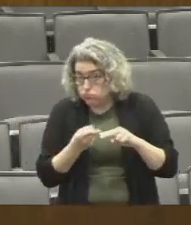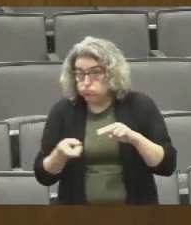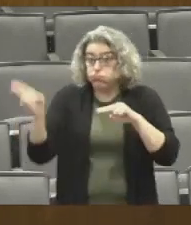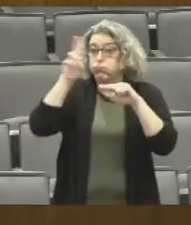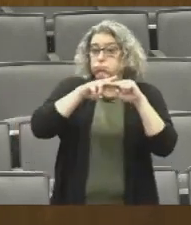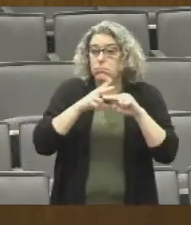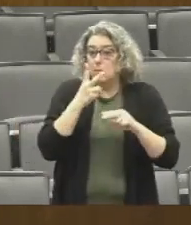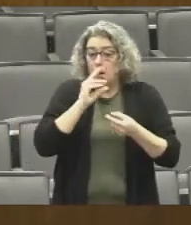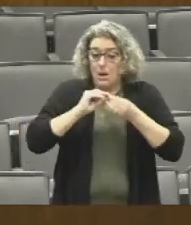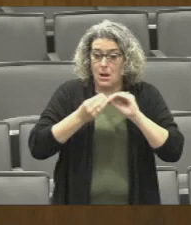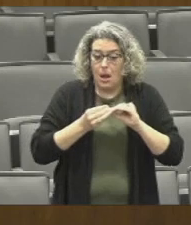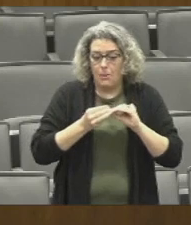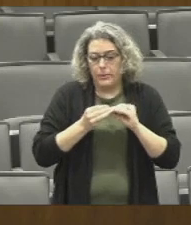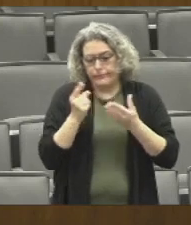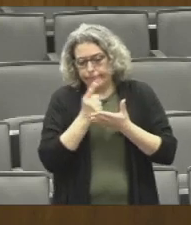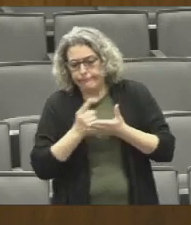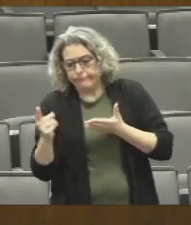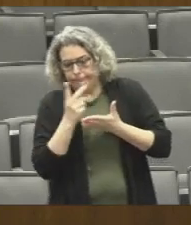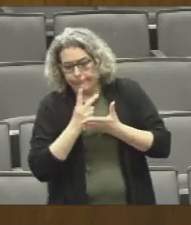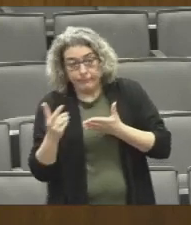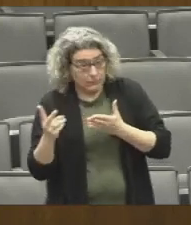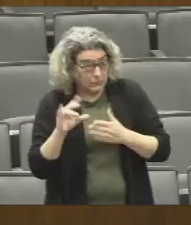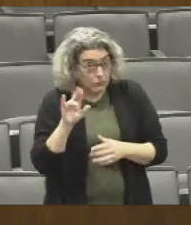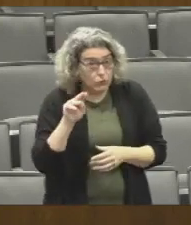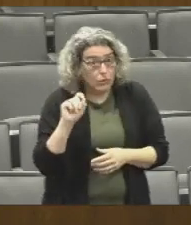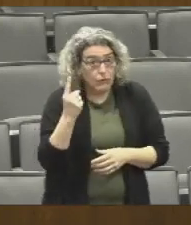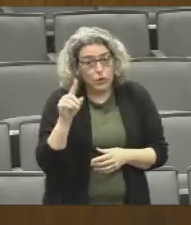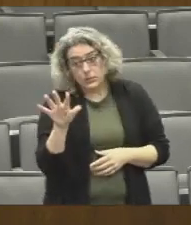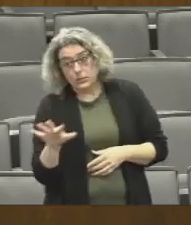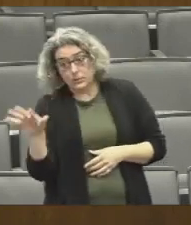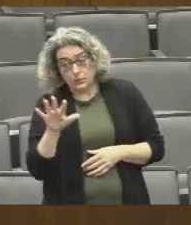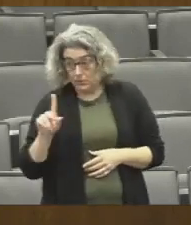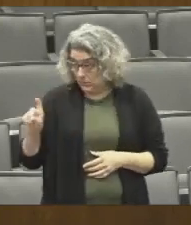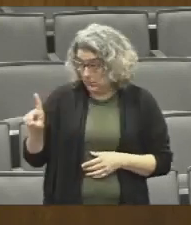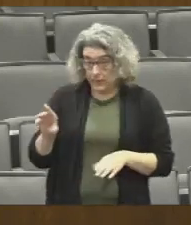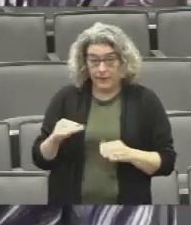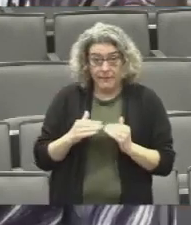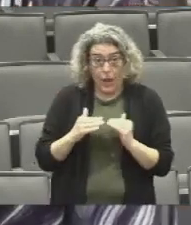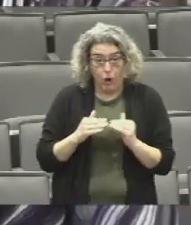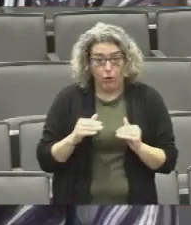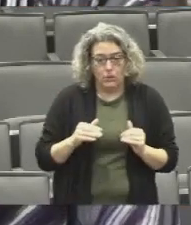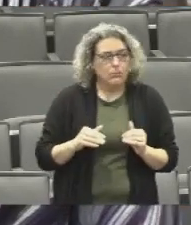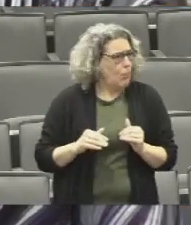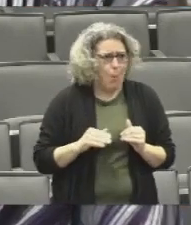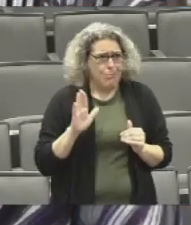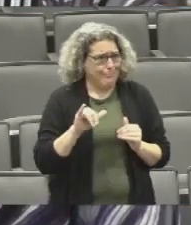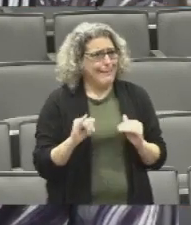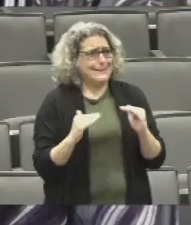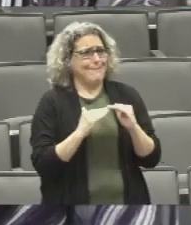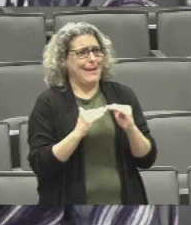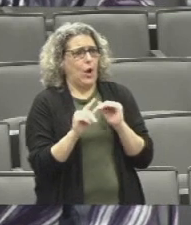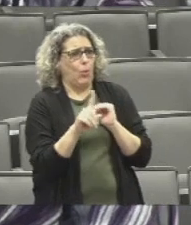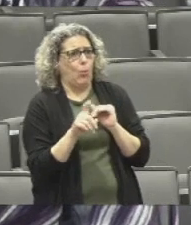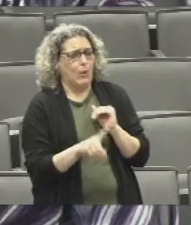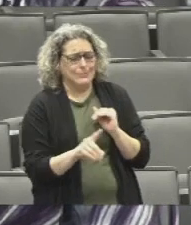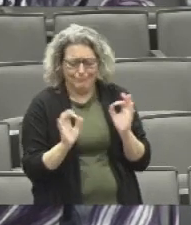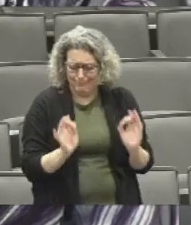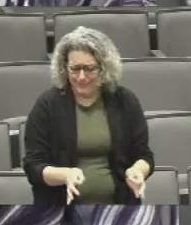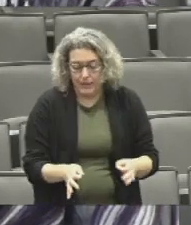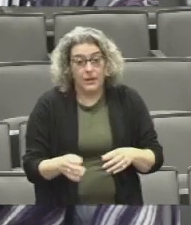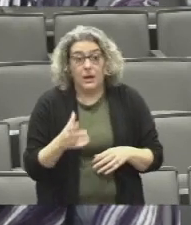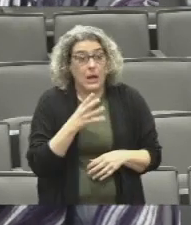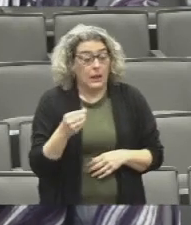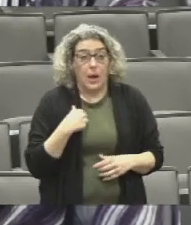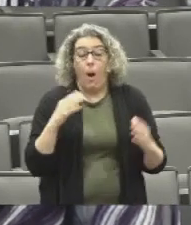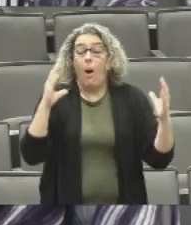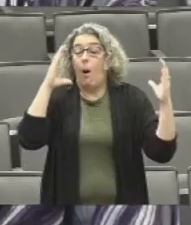3 weeks later around June 1 or June 8? Is that a fair way for me to look for that? That would be very fair, and I hope that's not what